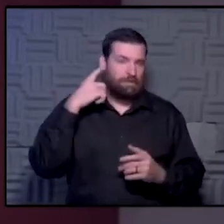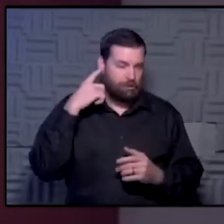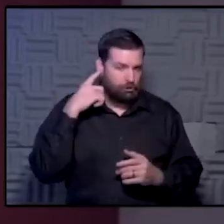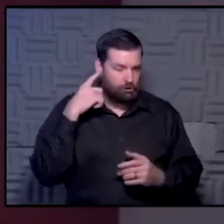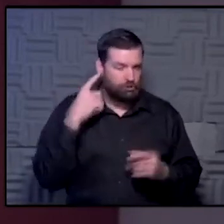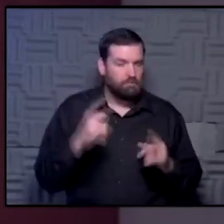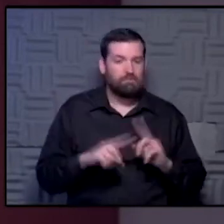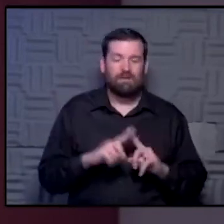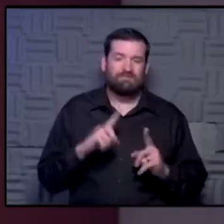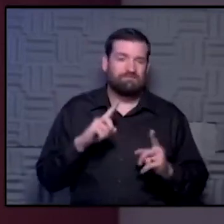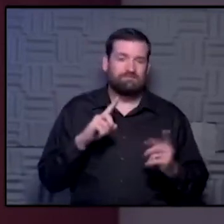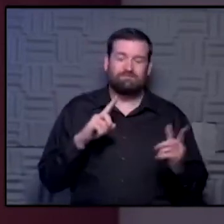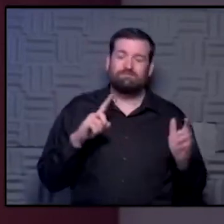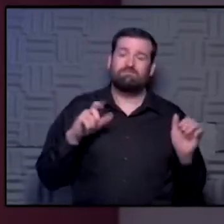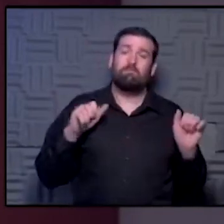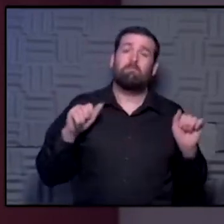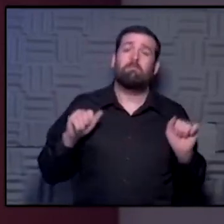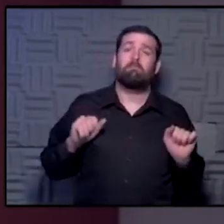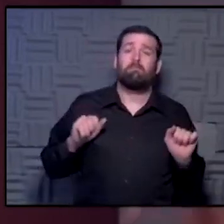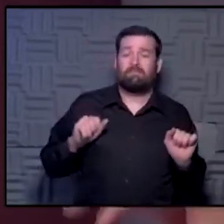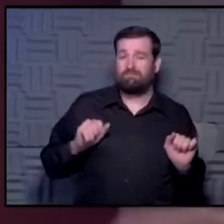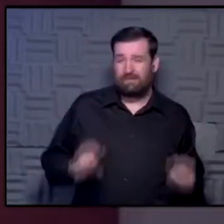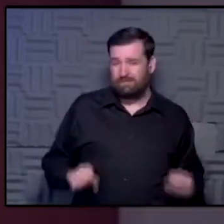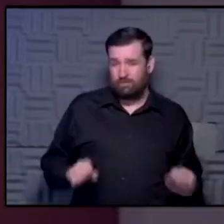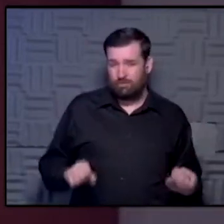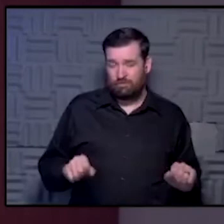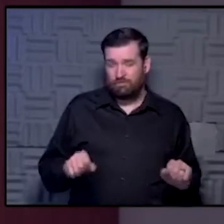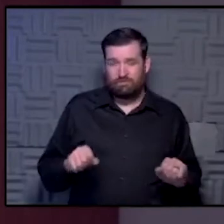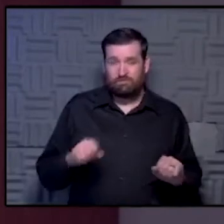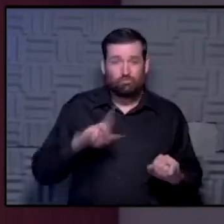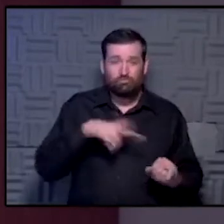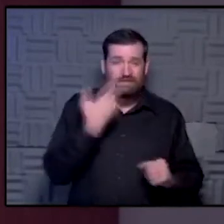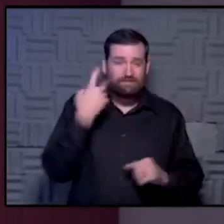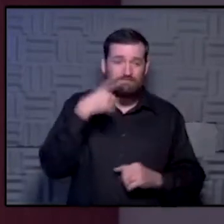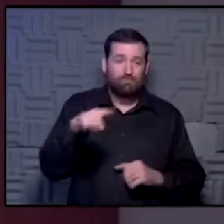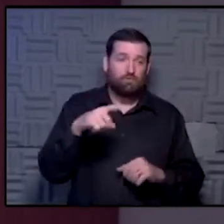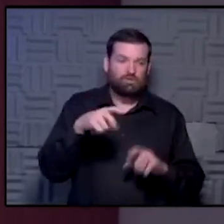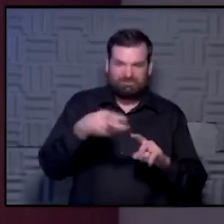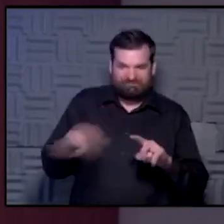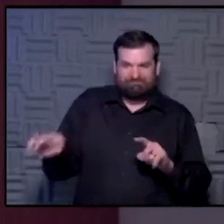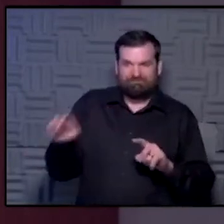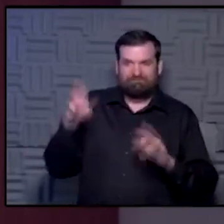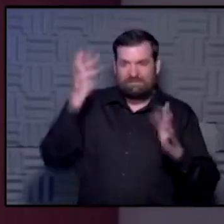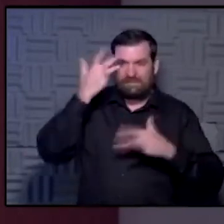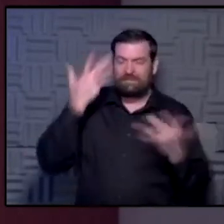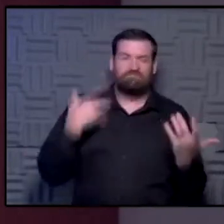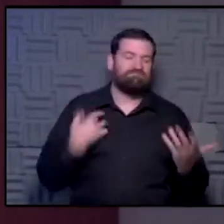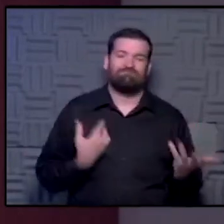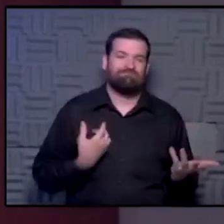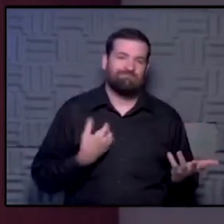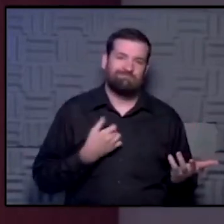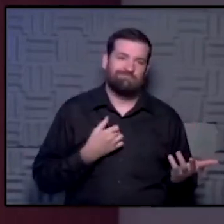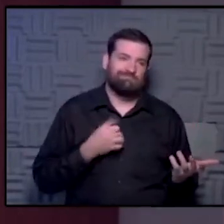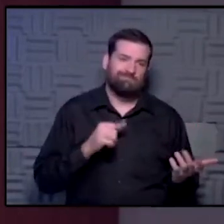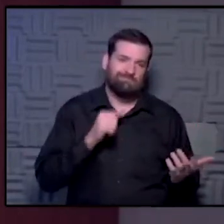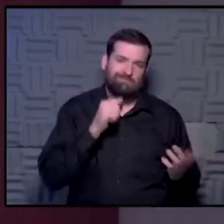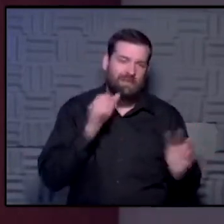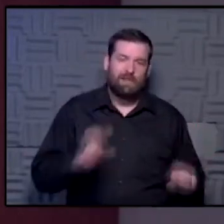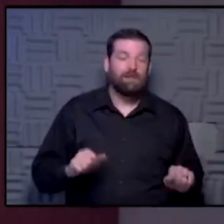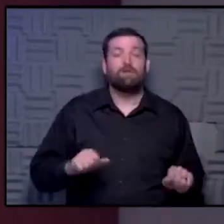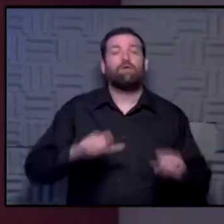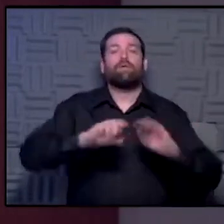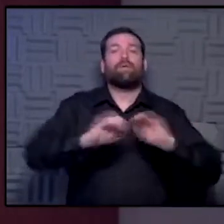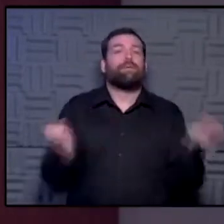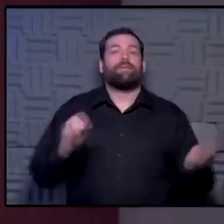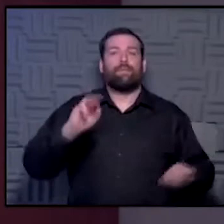the likelihood of that being, the transmission risk is really unlikely, unless there's an aerosol. No, absolutely